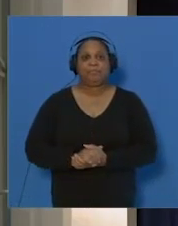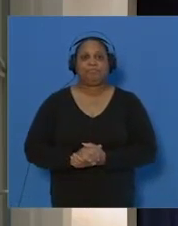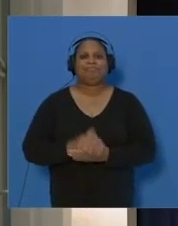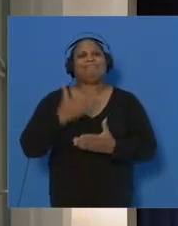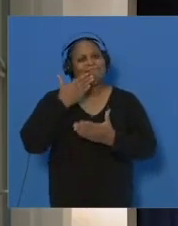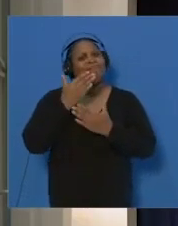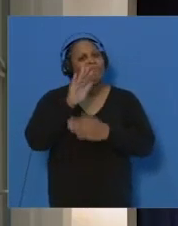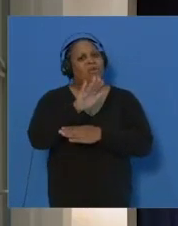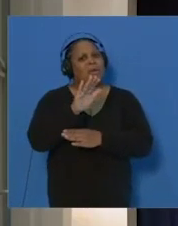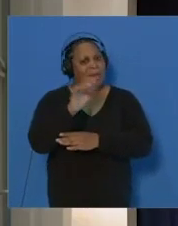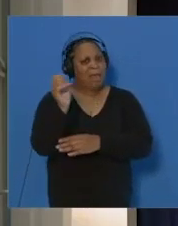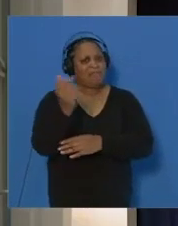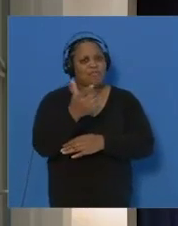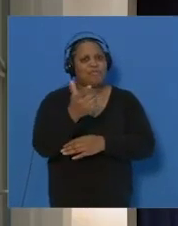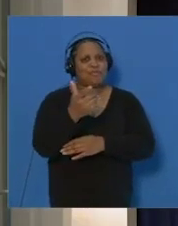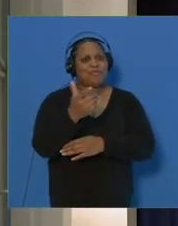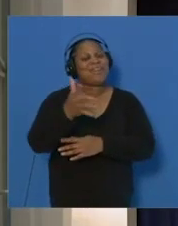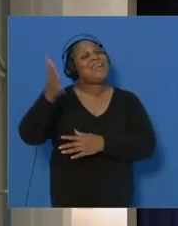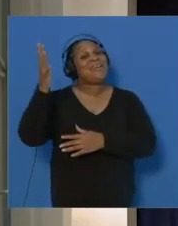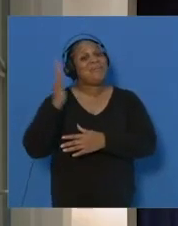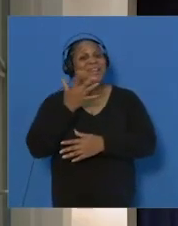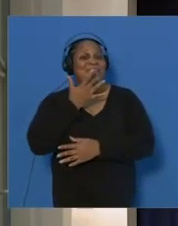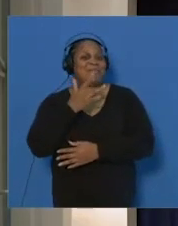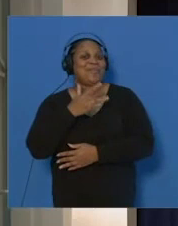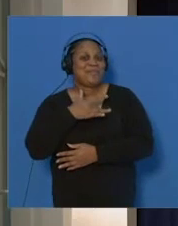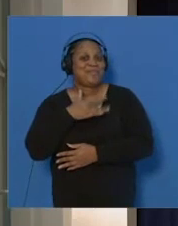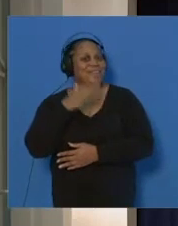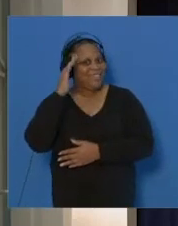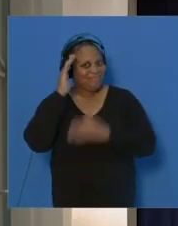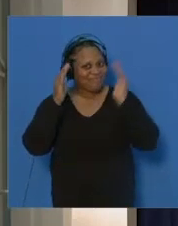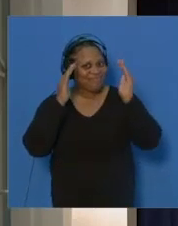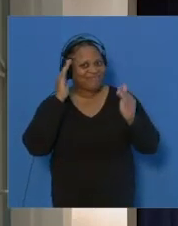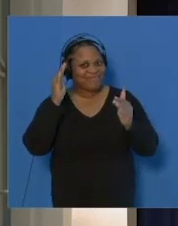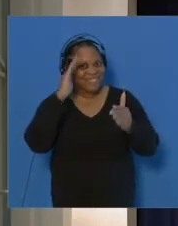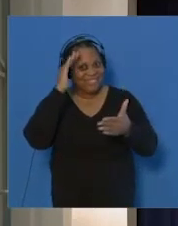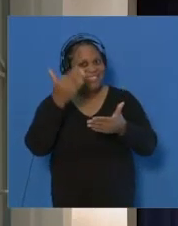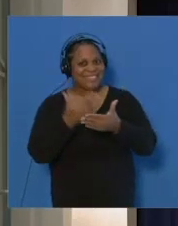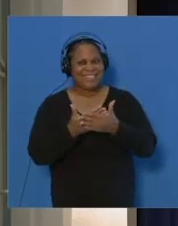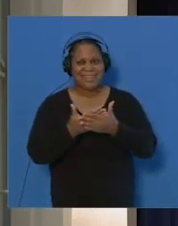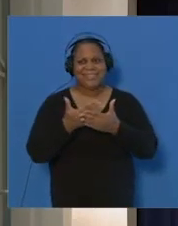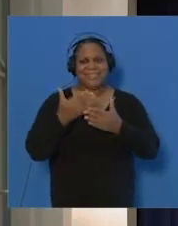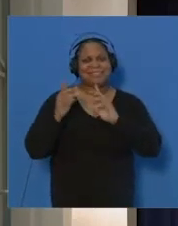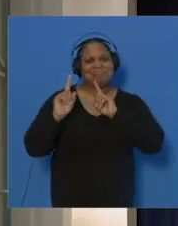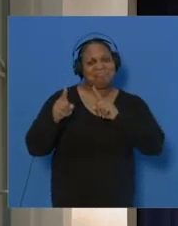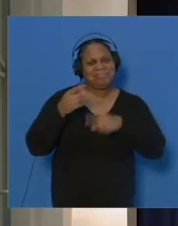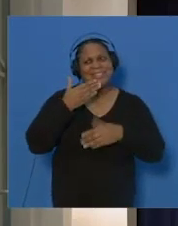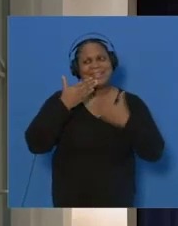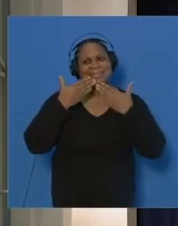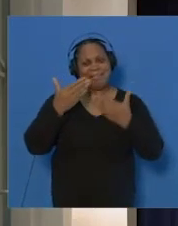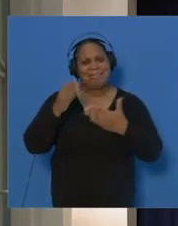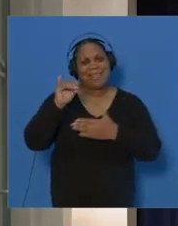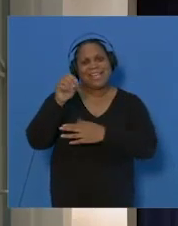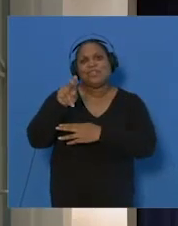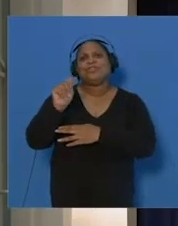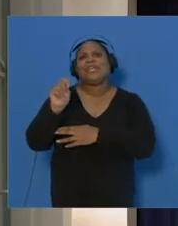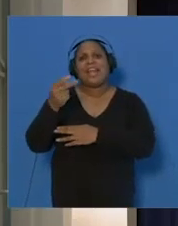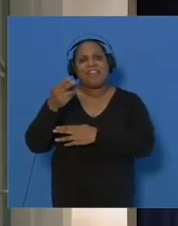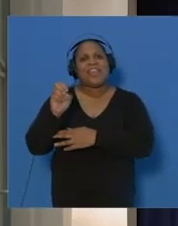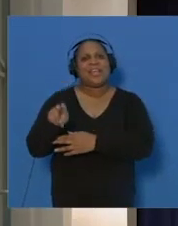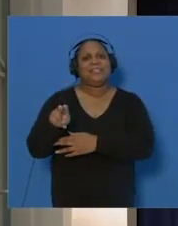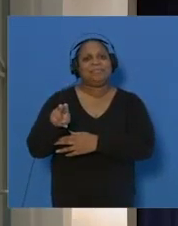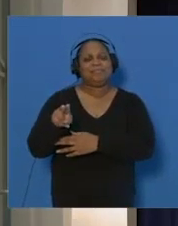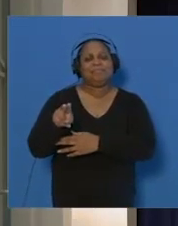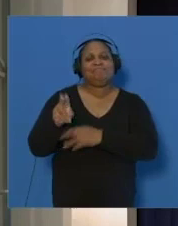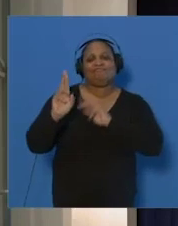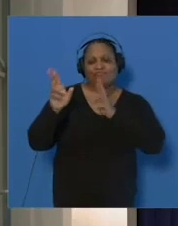Afternoon, all. Belated birthday greetings to your son, Mr. Premier. Thank you, Jonathan. Got a few questions here. I'm figuring